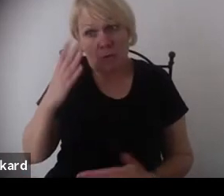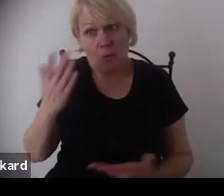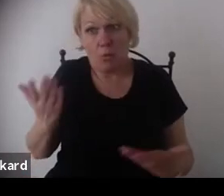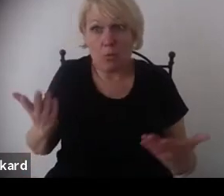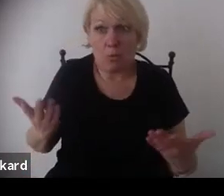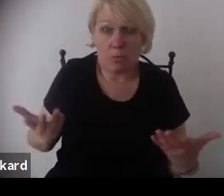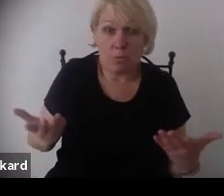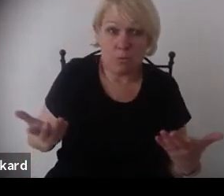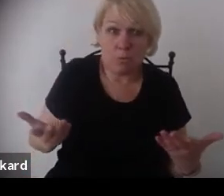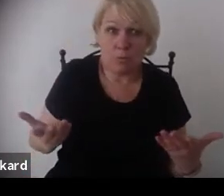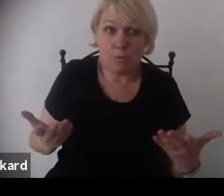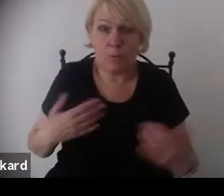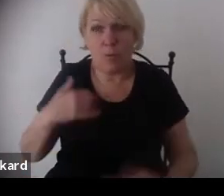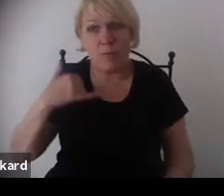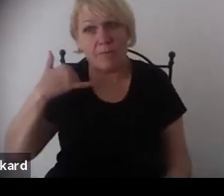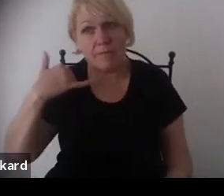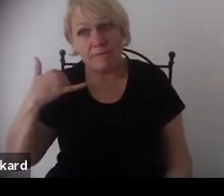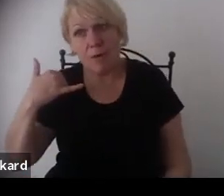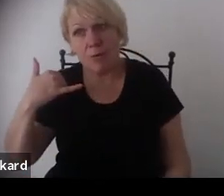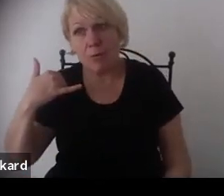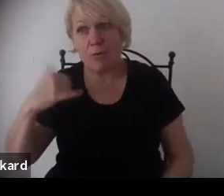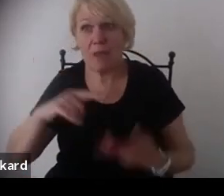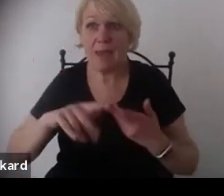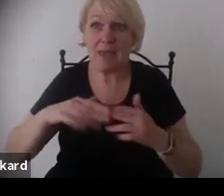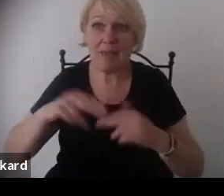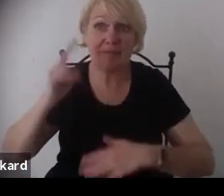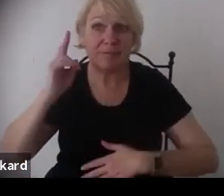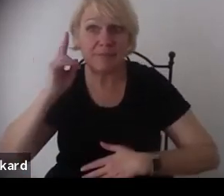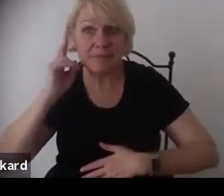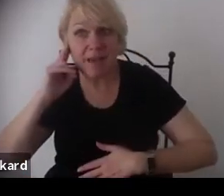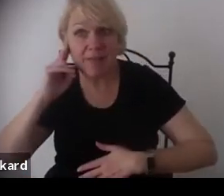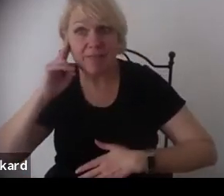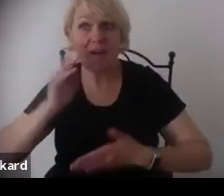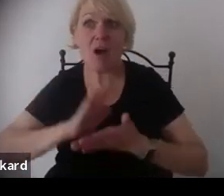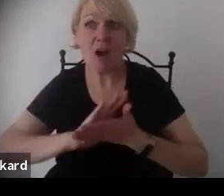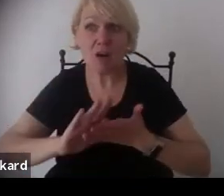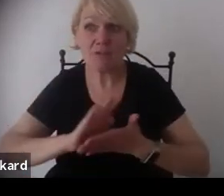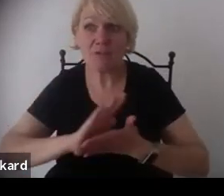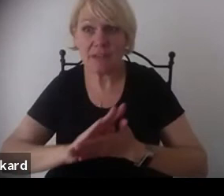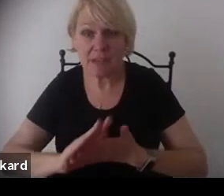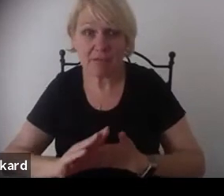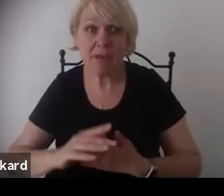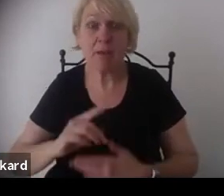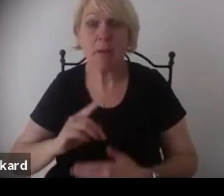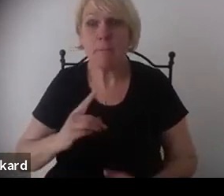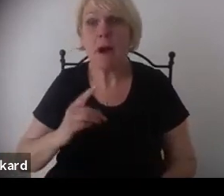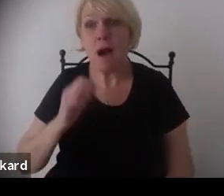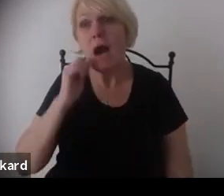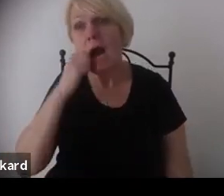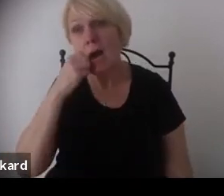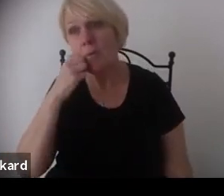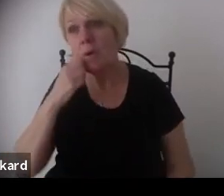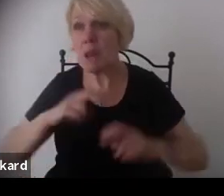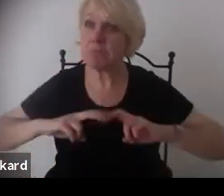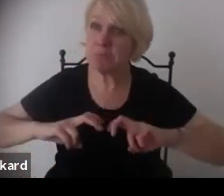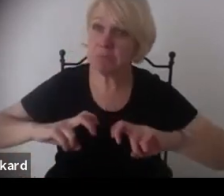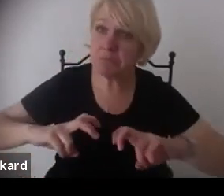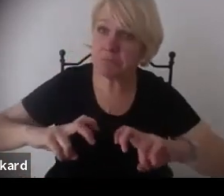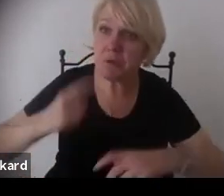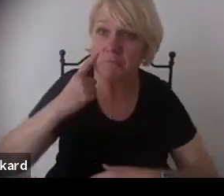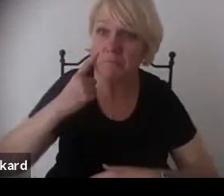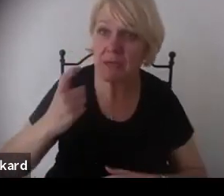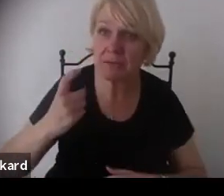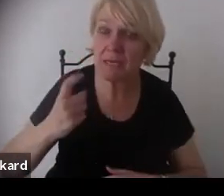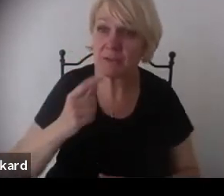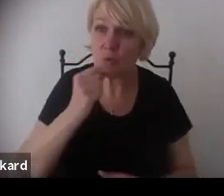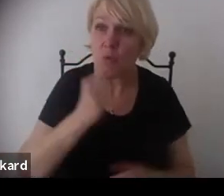over the phone for people who have got hearing difficulties, but I'll certainly look into that and come back to you, Priscilla, about that. So you can pass